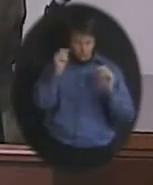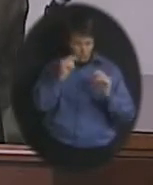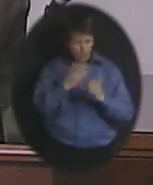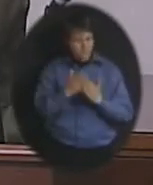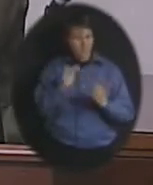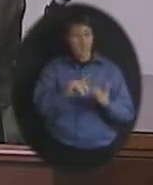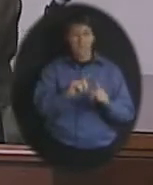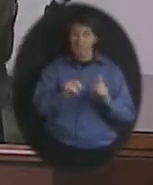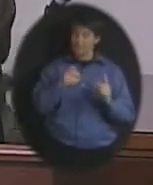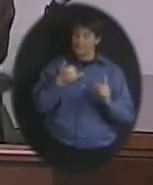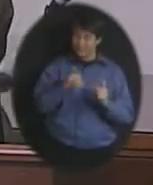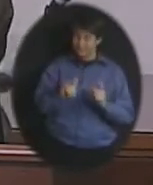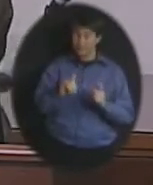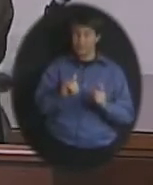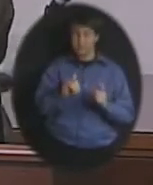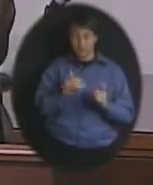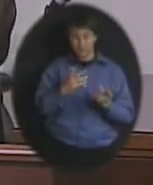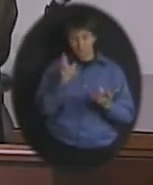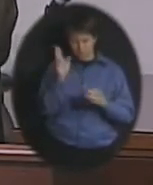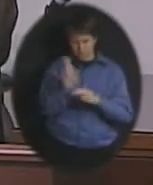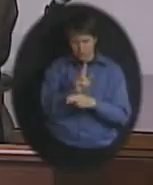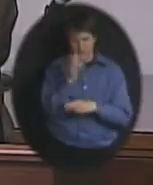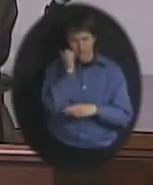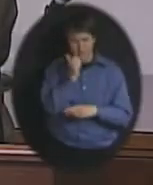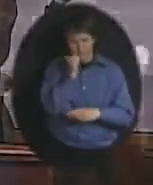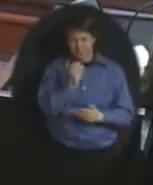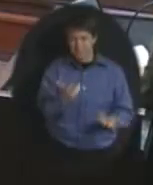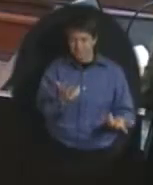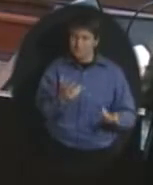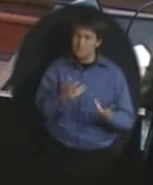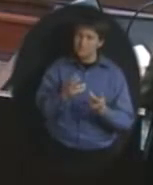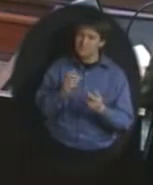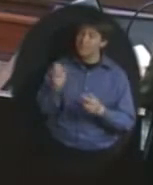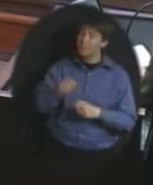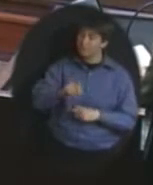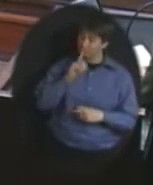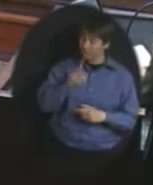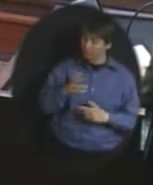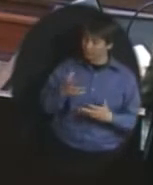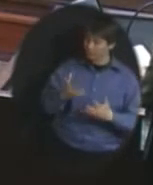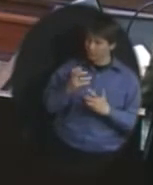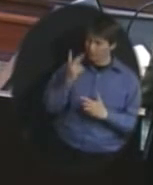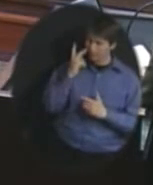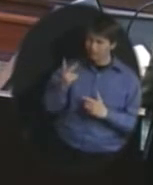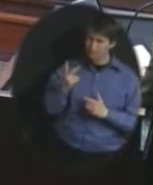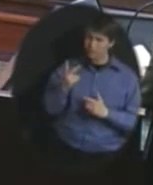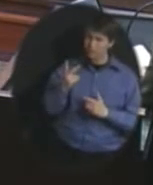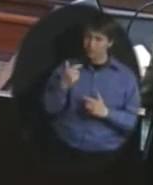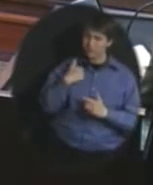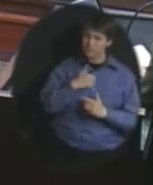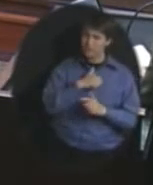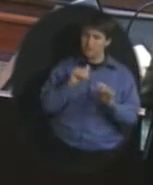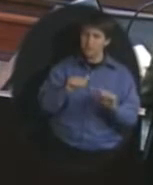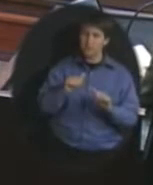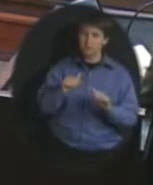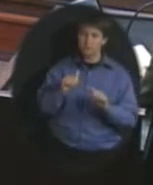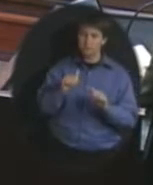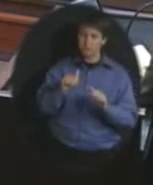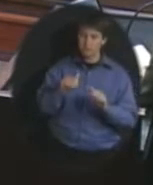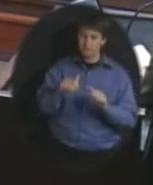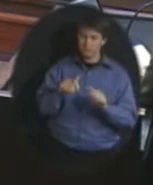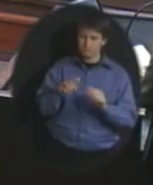it's a good message. It's a very strong message. I would like to see us be able to extend Avid to all of